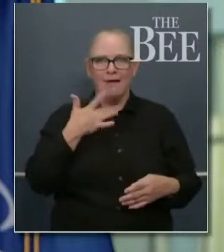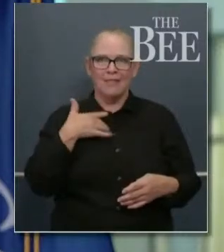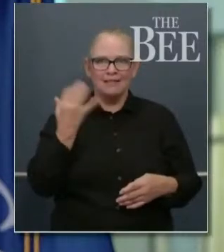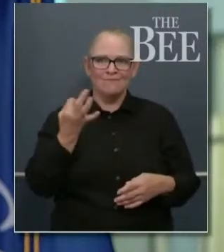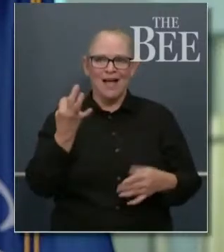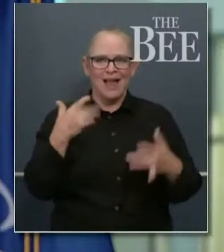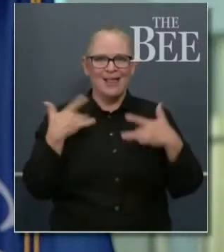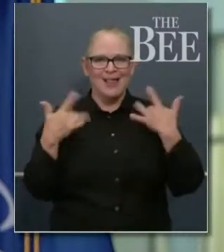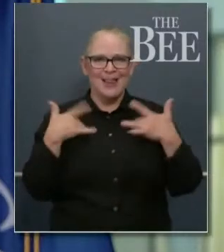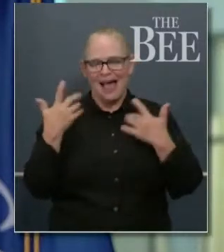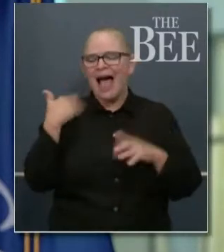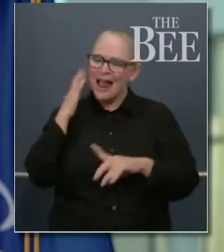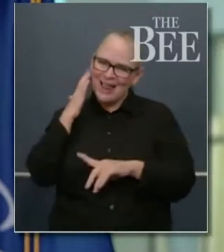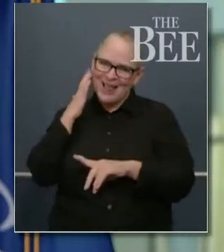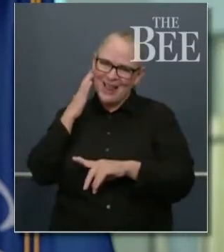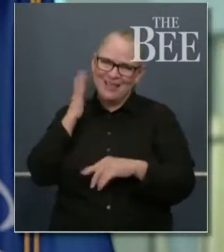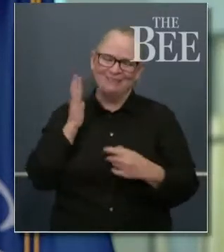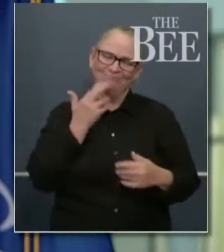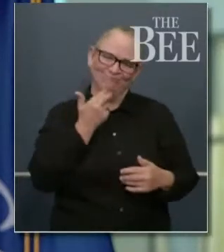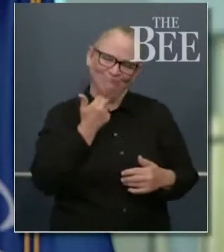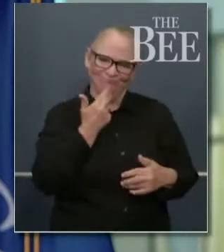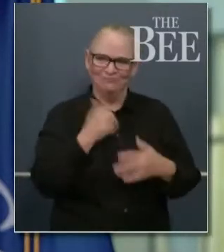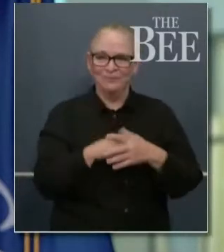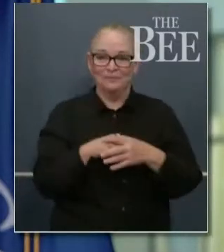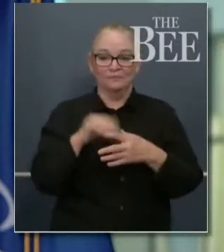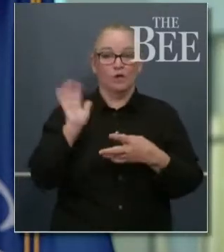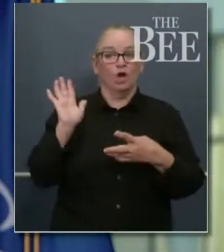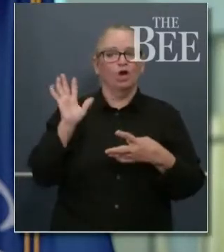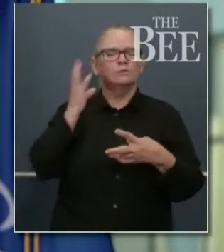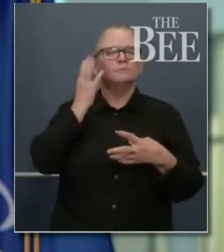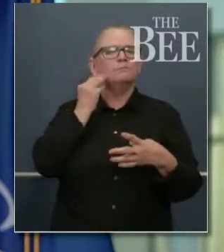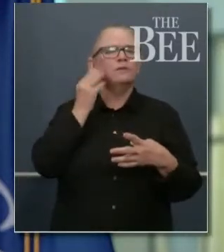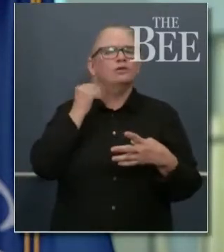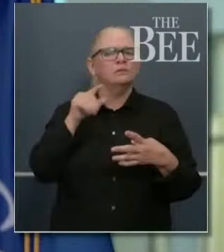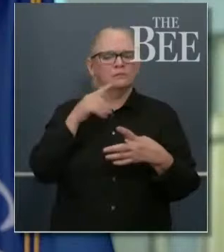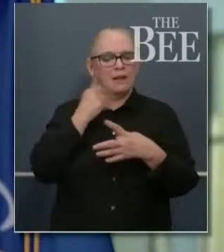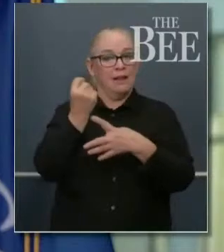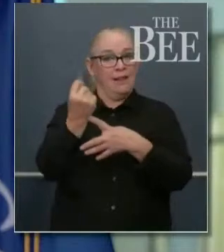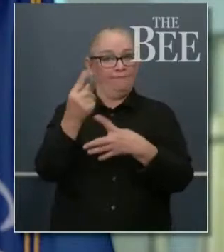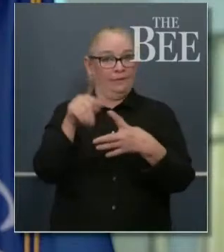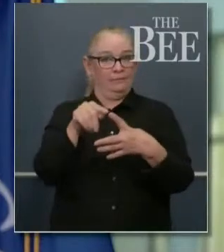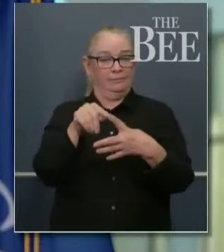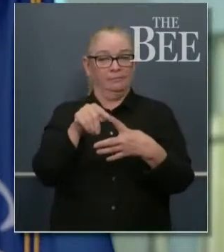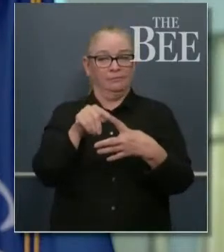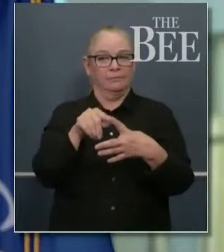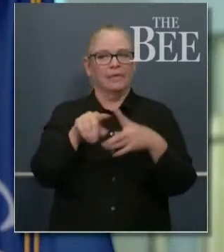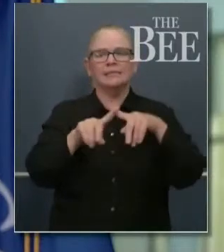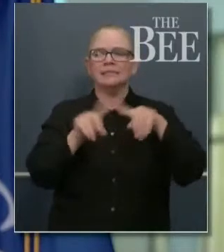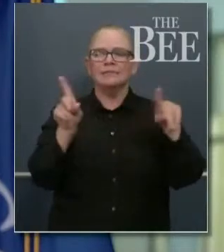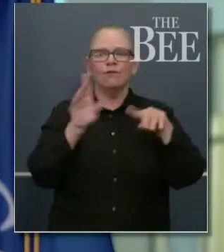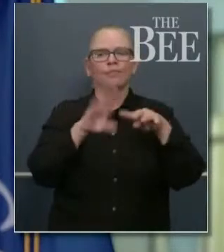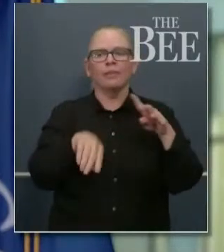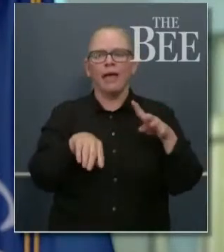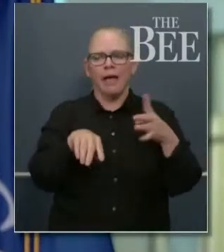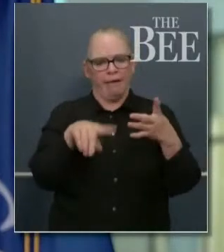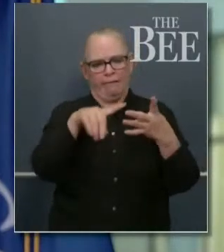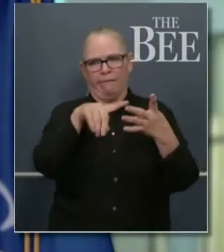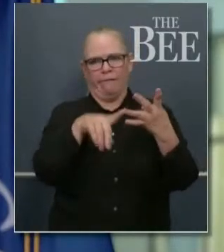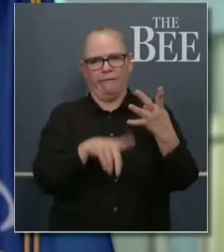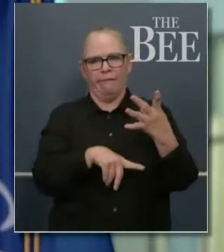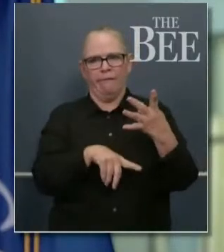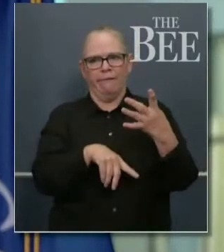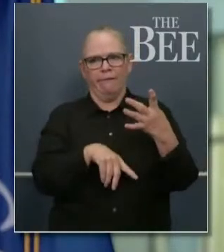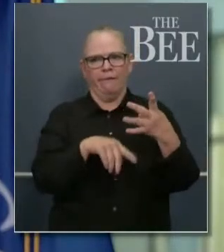Friday. Her experience as almost an 11-year-old is very different than the experience of my 6 and